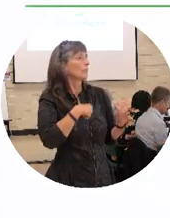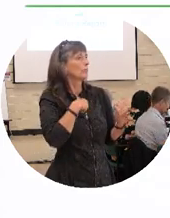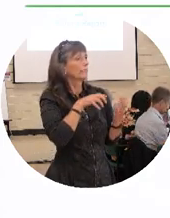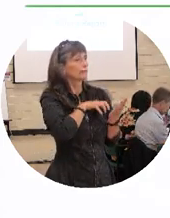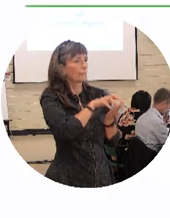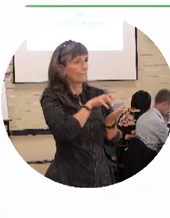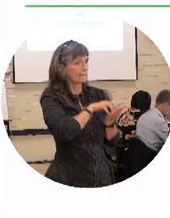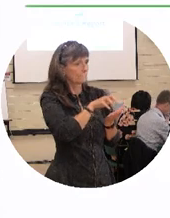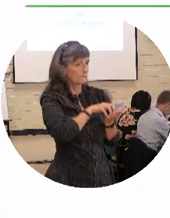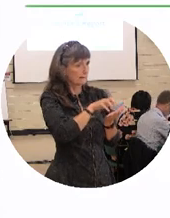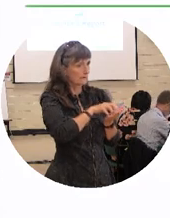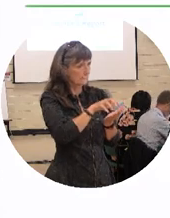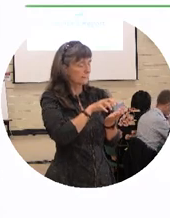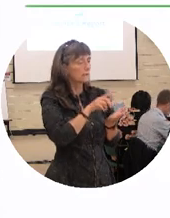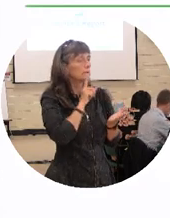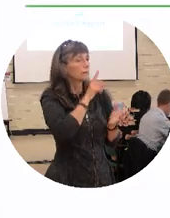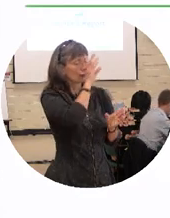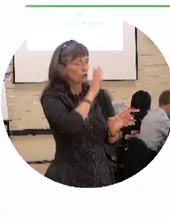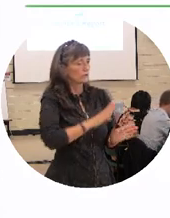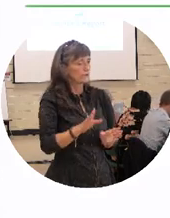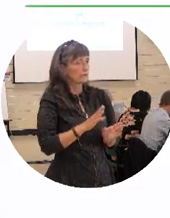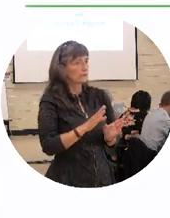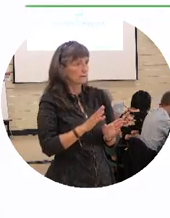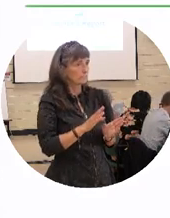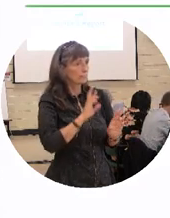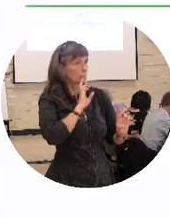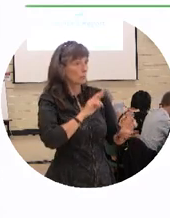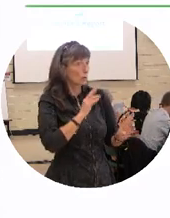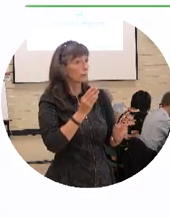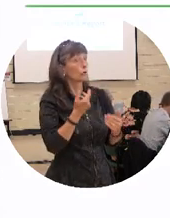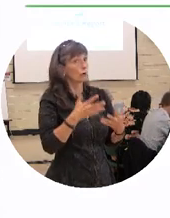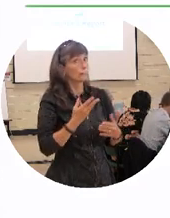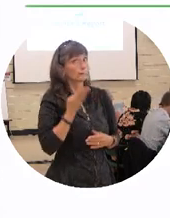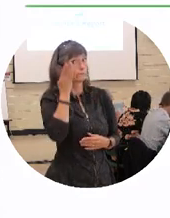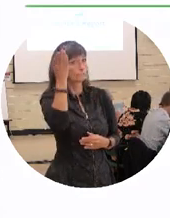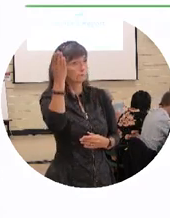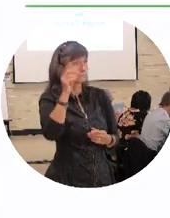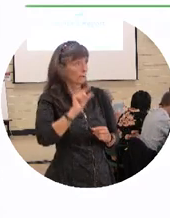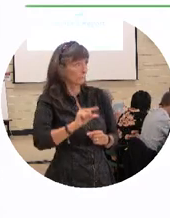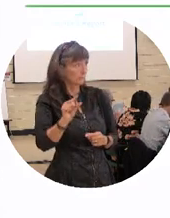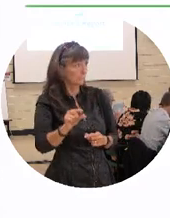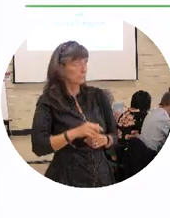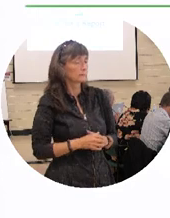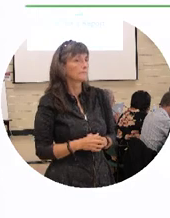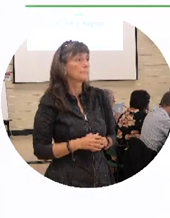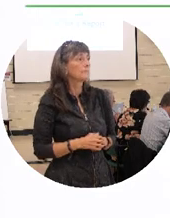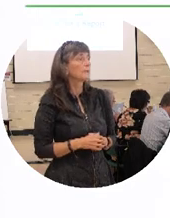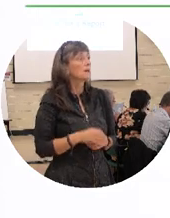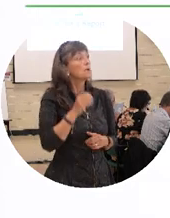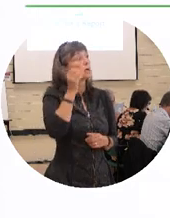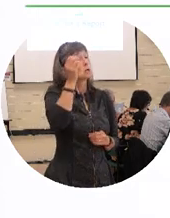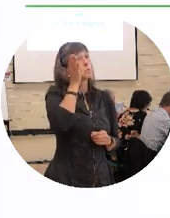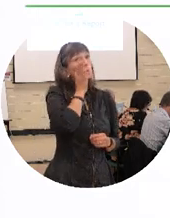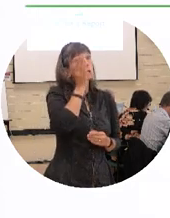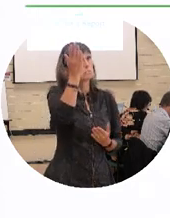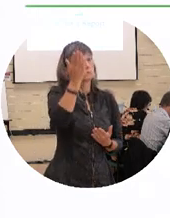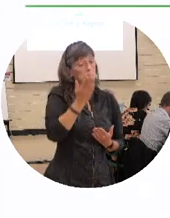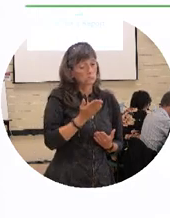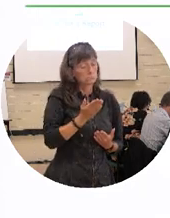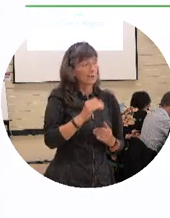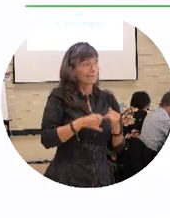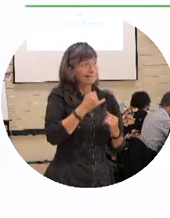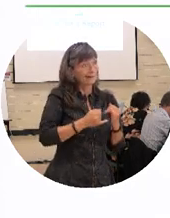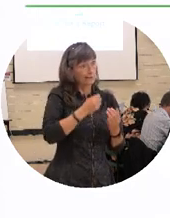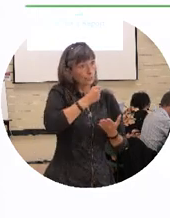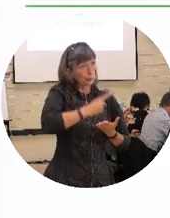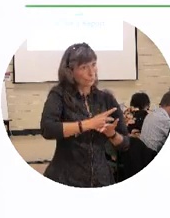draft of the strategic plan report that has been submitted. It will come back for final approval to